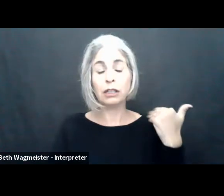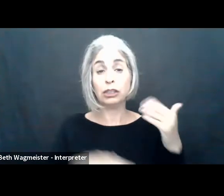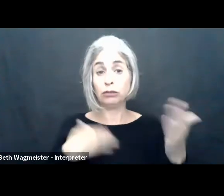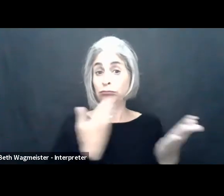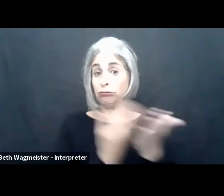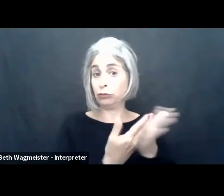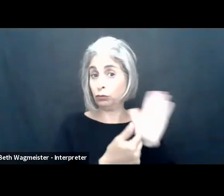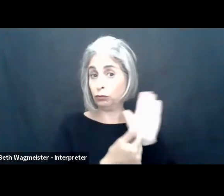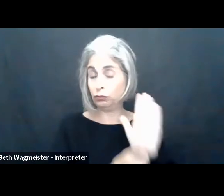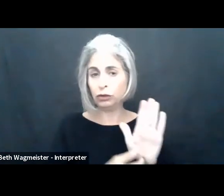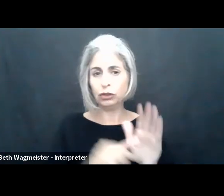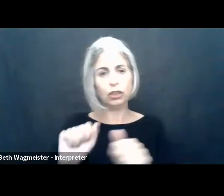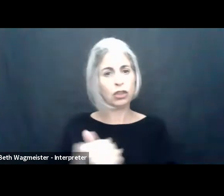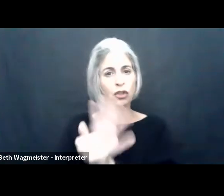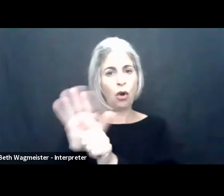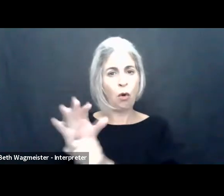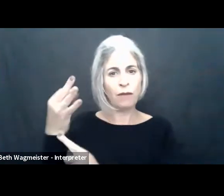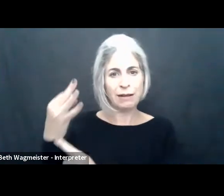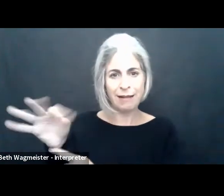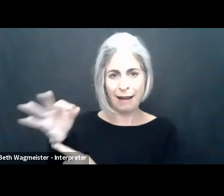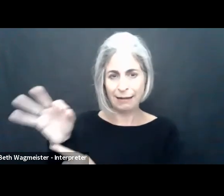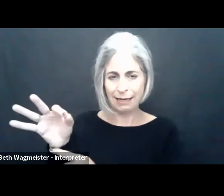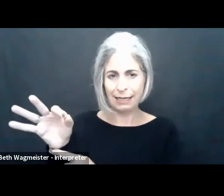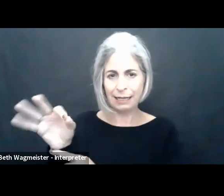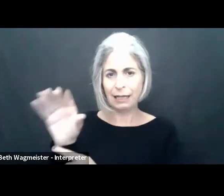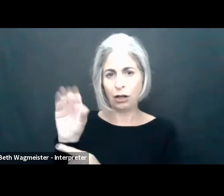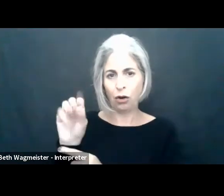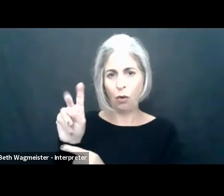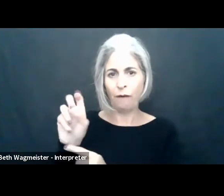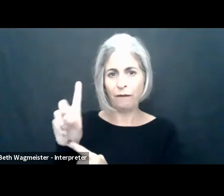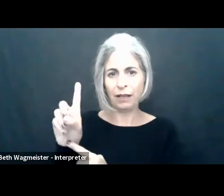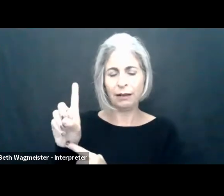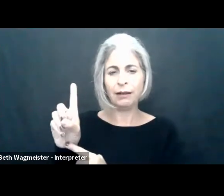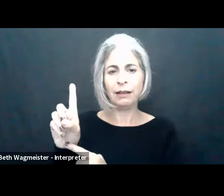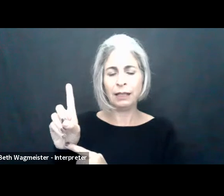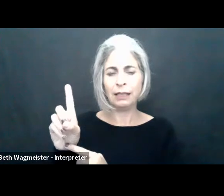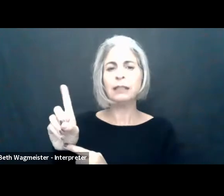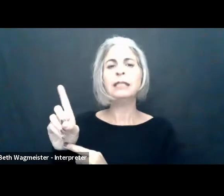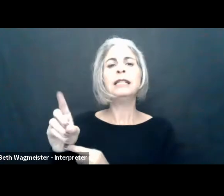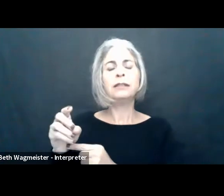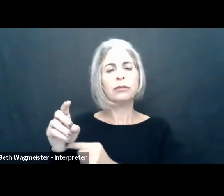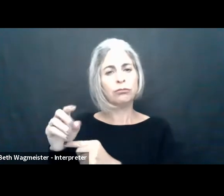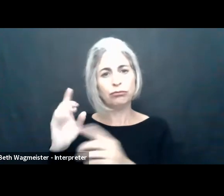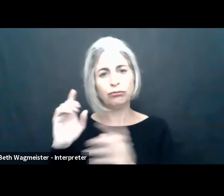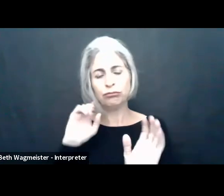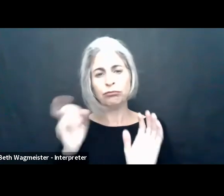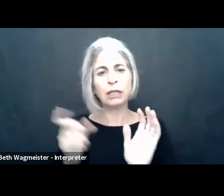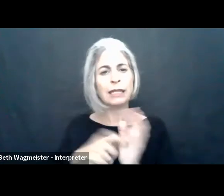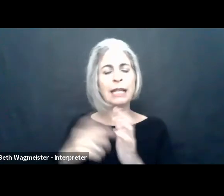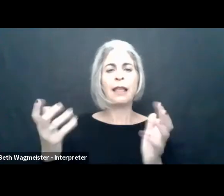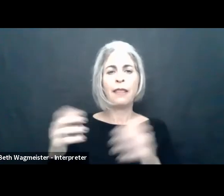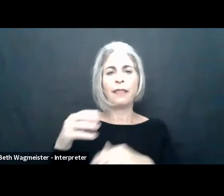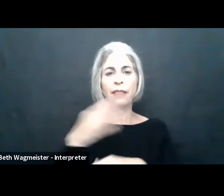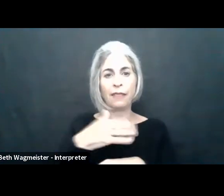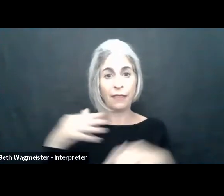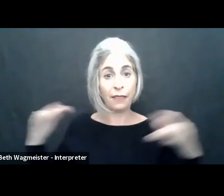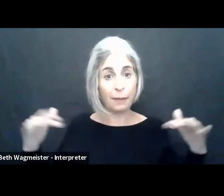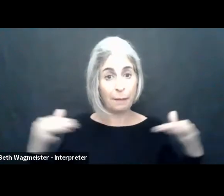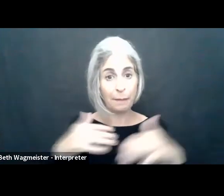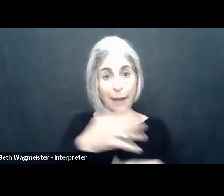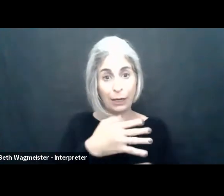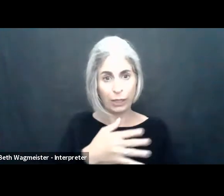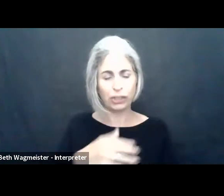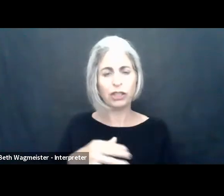shows that COVID-19, as you mentioned, is accelerating the migration toward an economy grounded in technology and